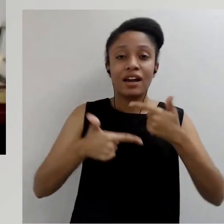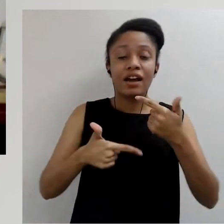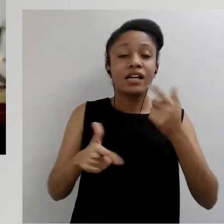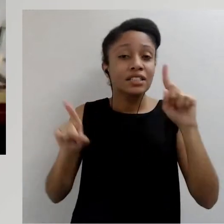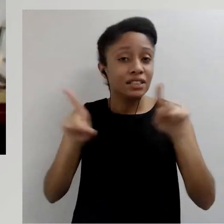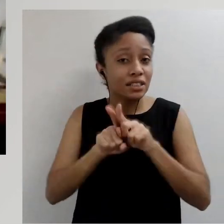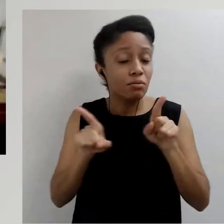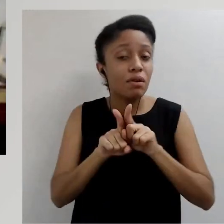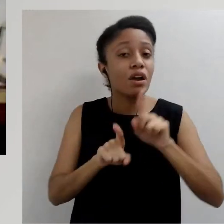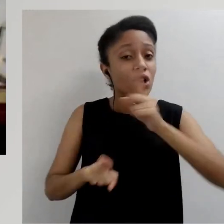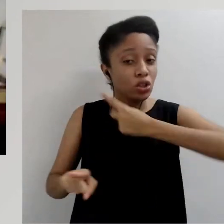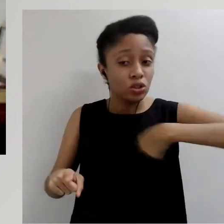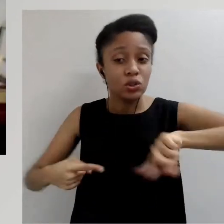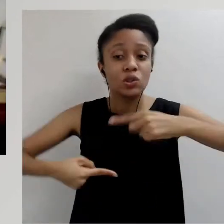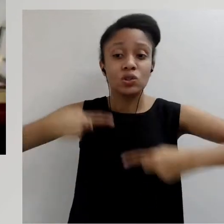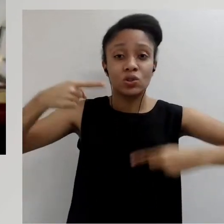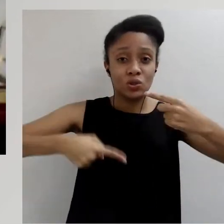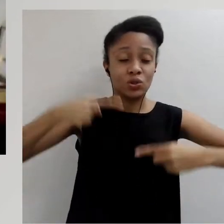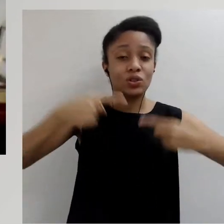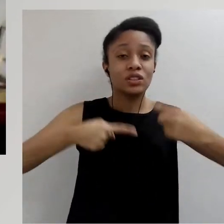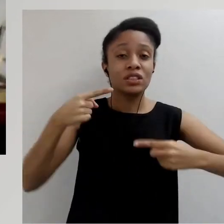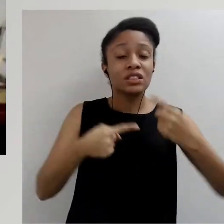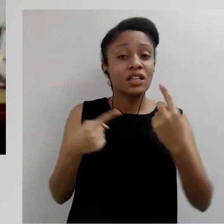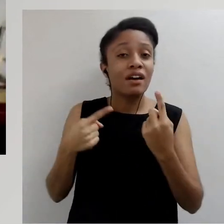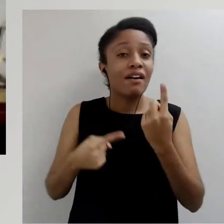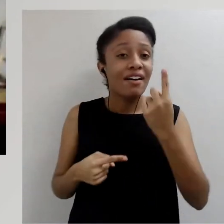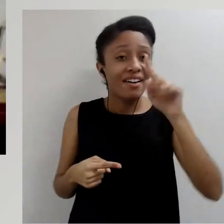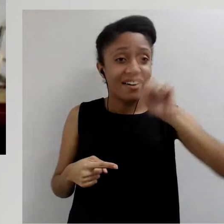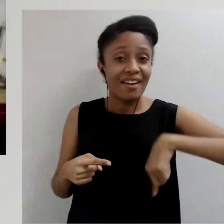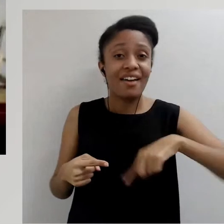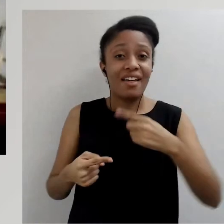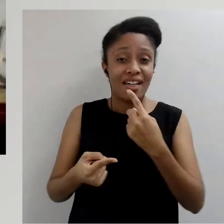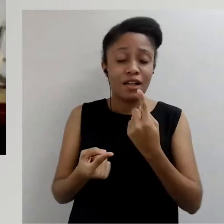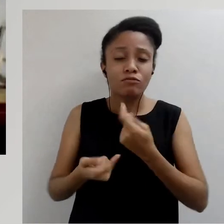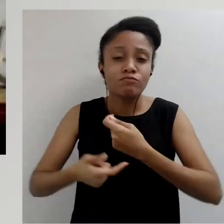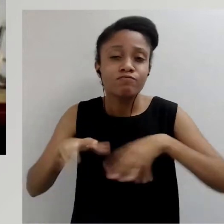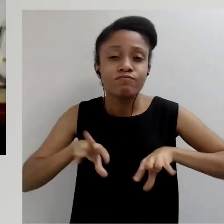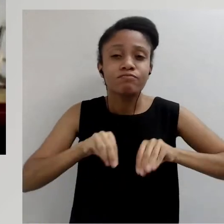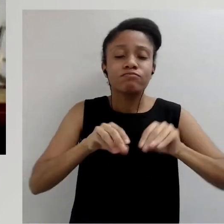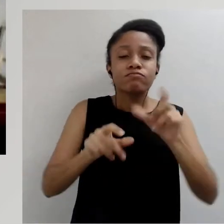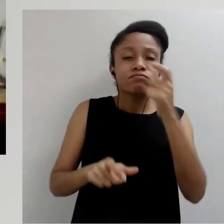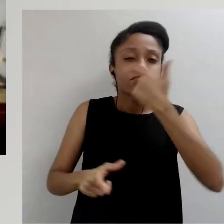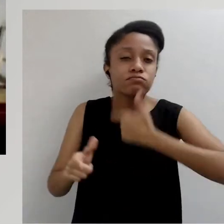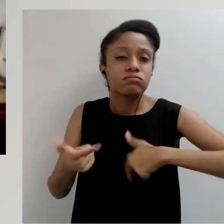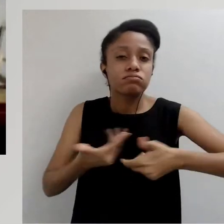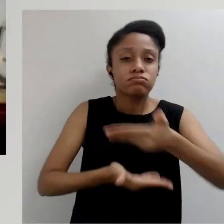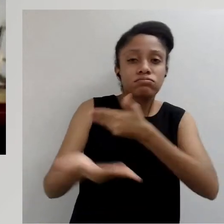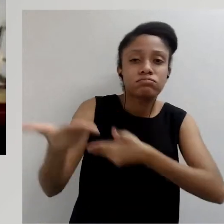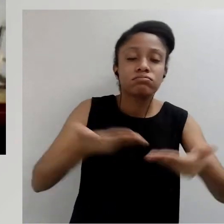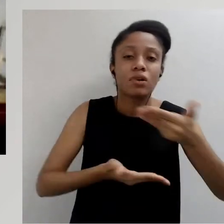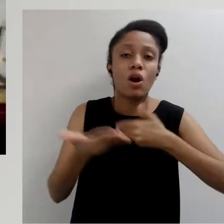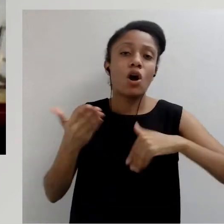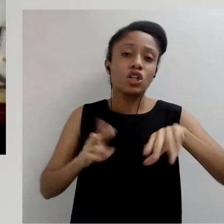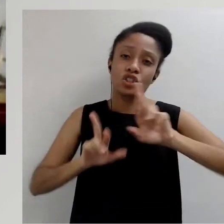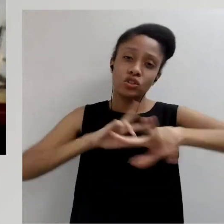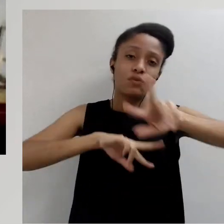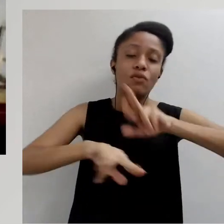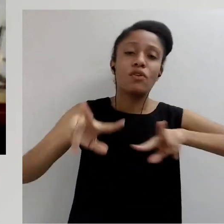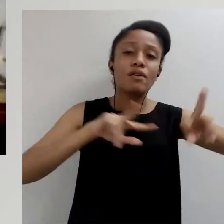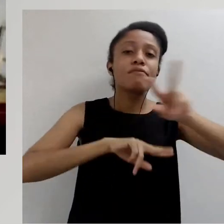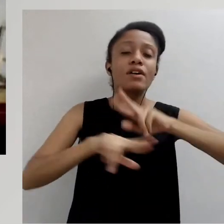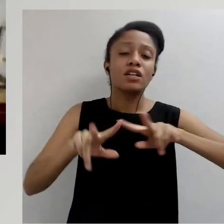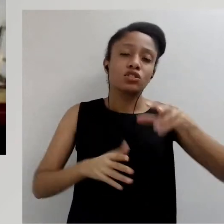in digital market competition, if you work on that, you can be organic today. It's different from many